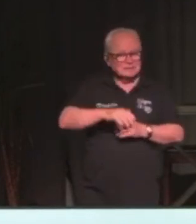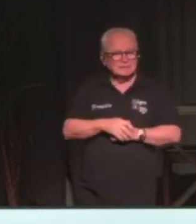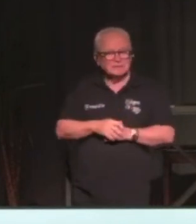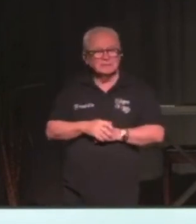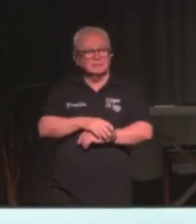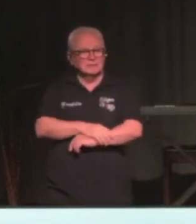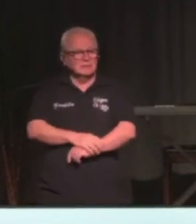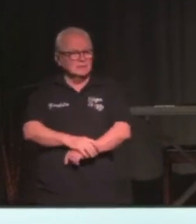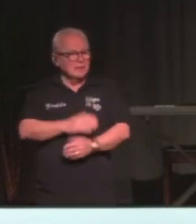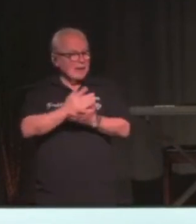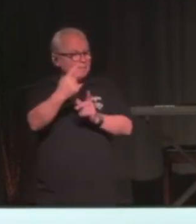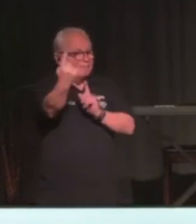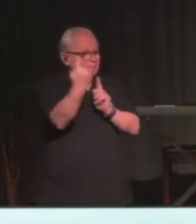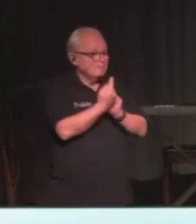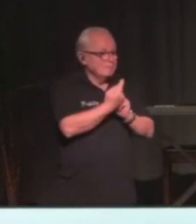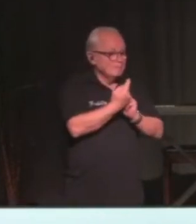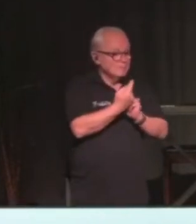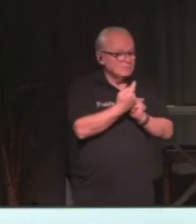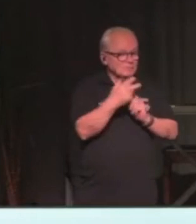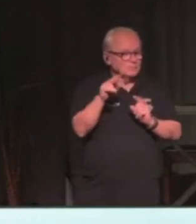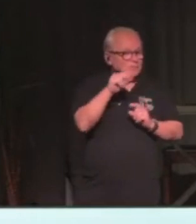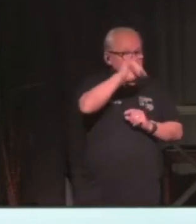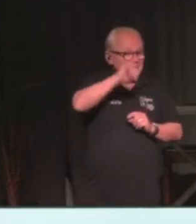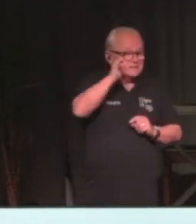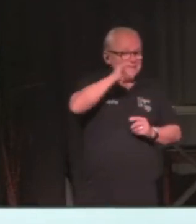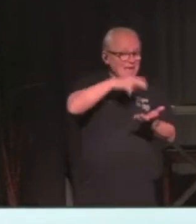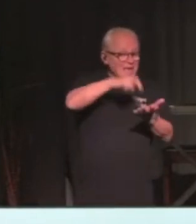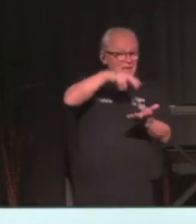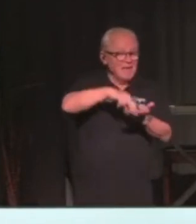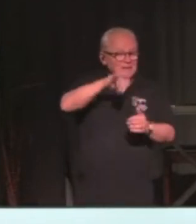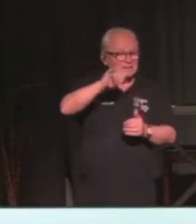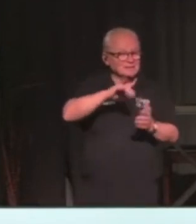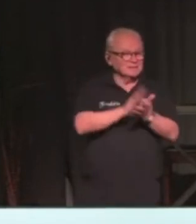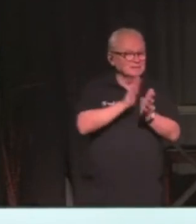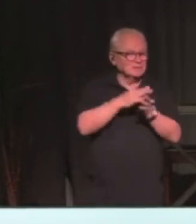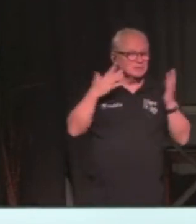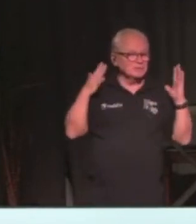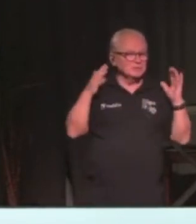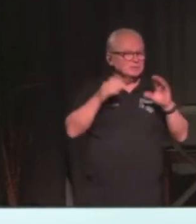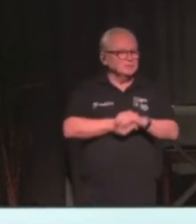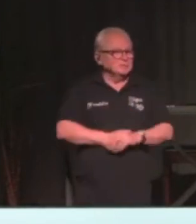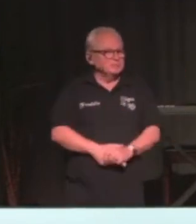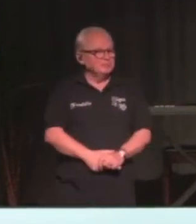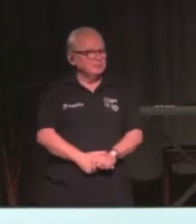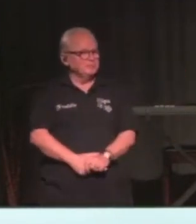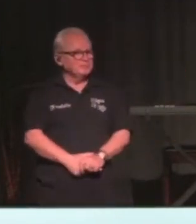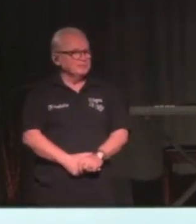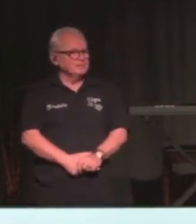Yes, and did they come? Yes, amen, come on, hey Don, yep. And